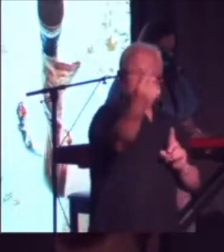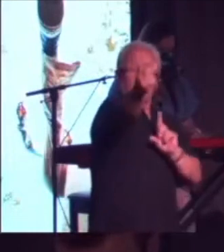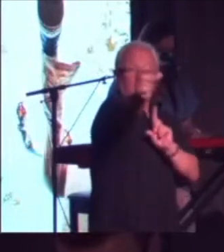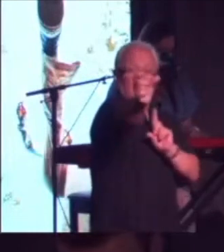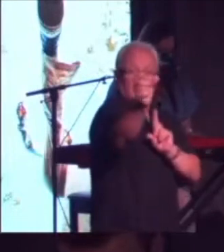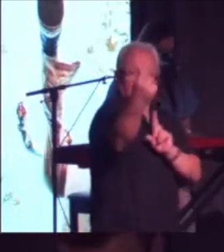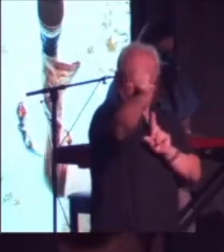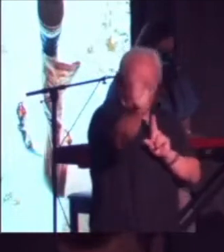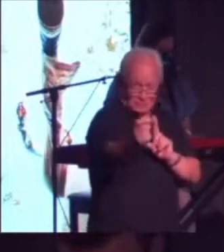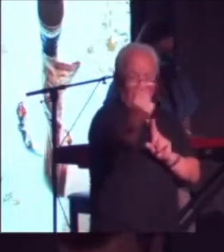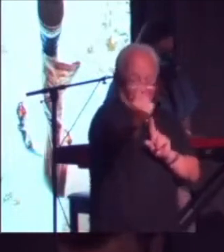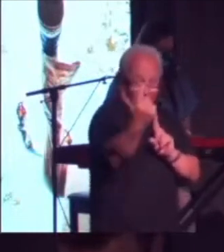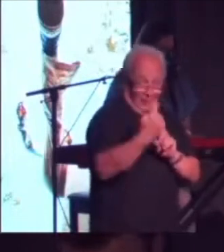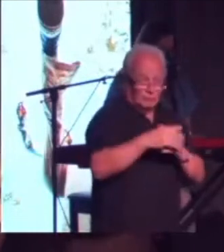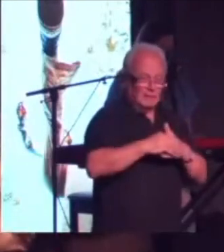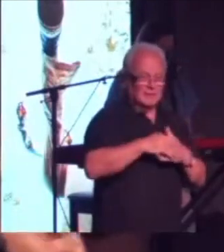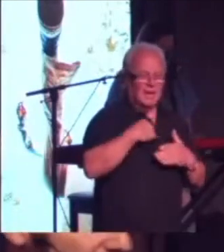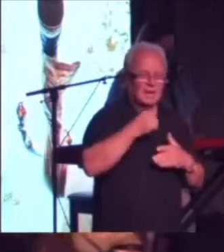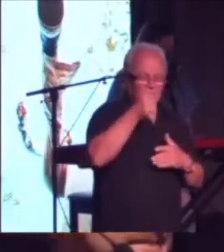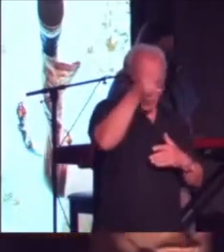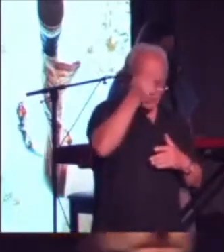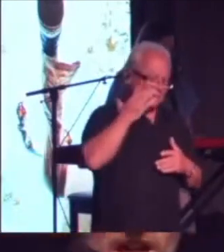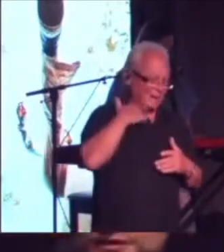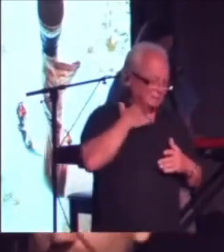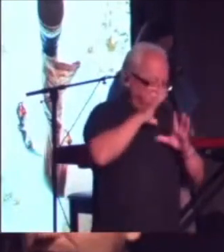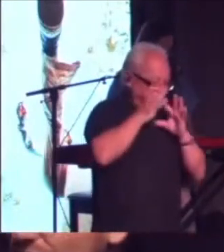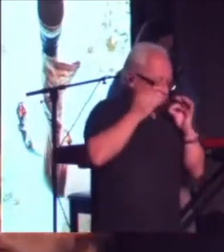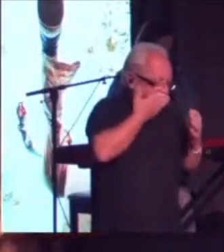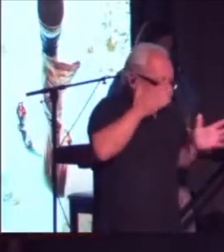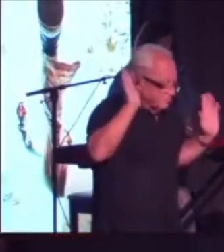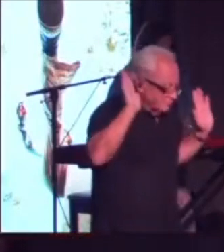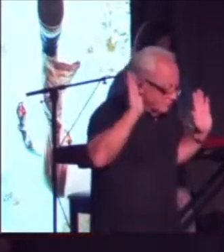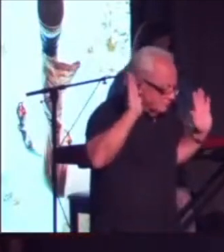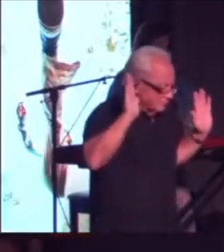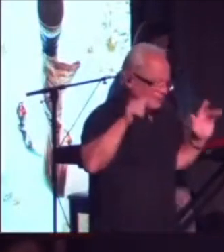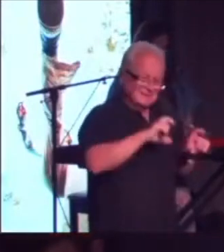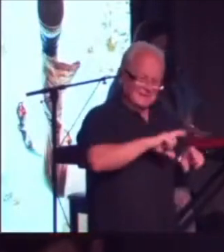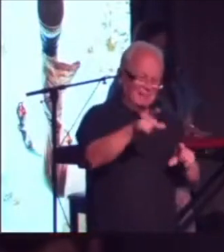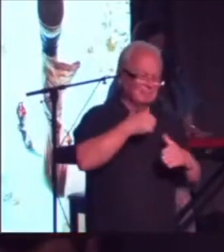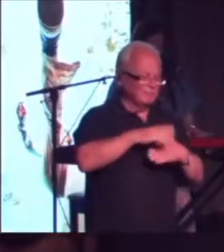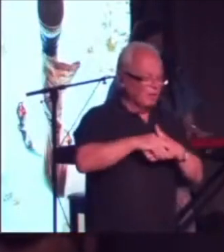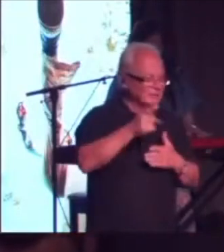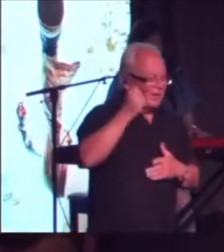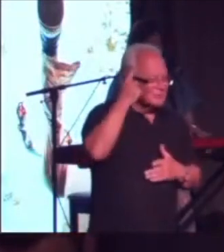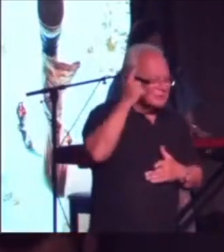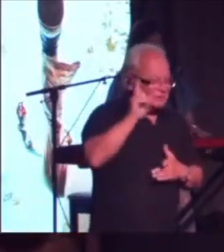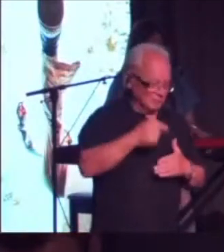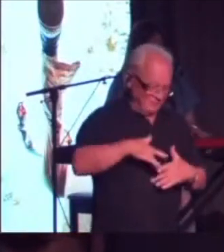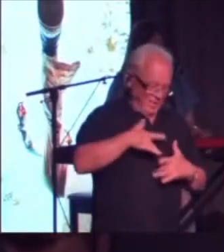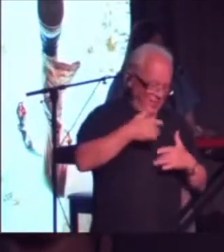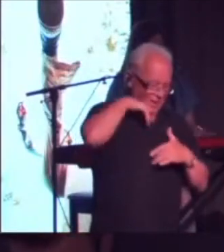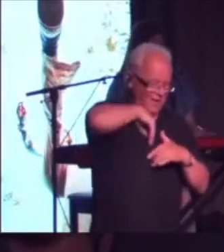used the word sensitivity. I could have used the word understanding. A friend is someone who gets me, has a sense of